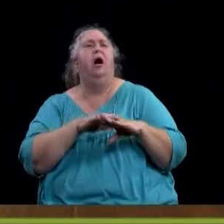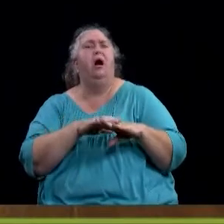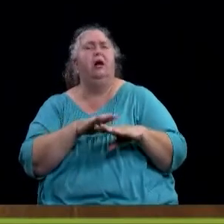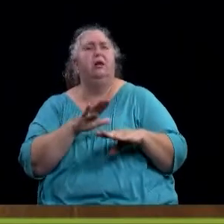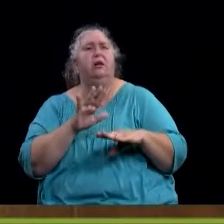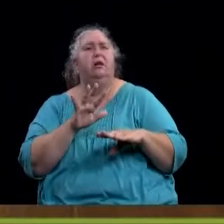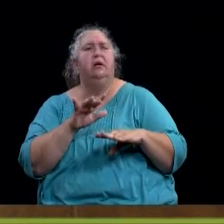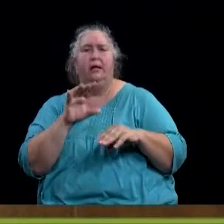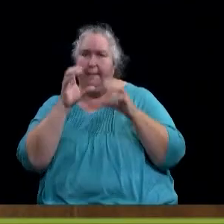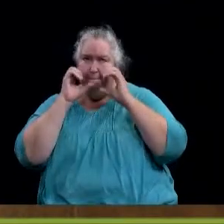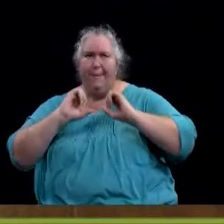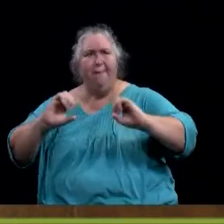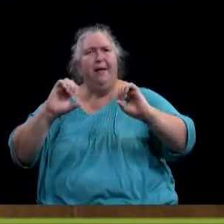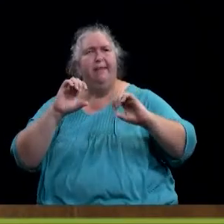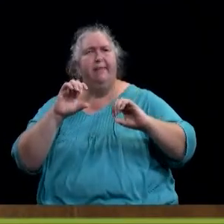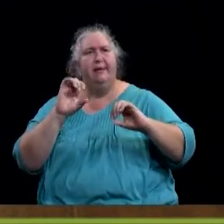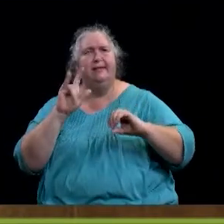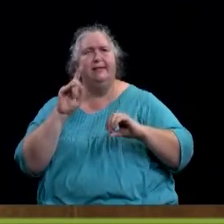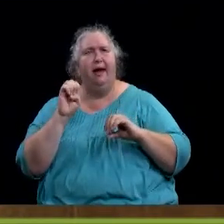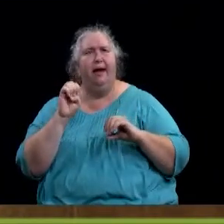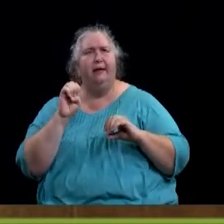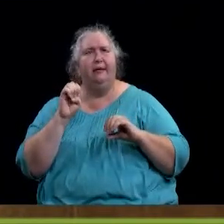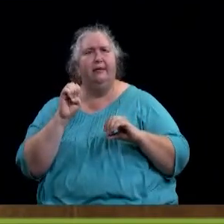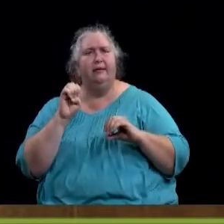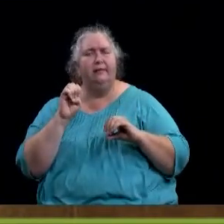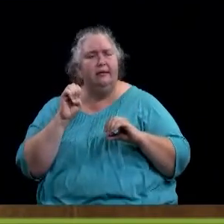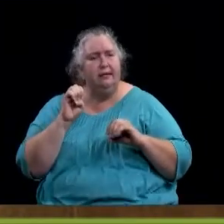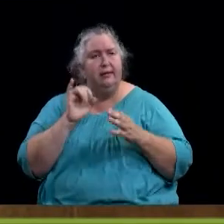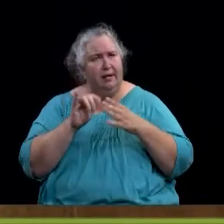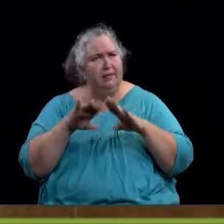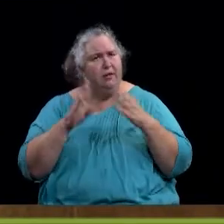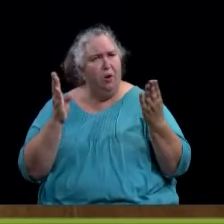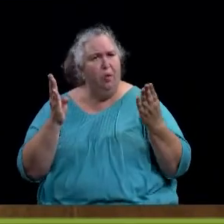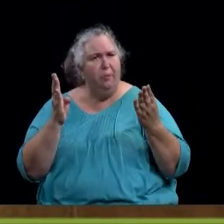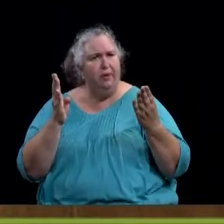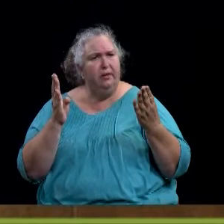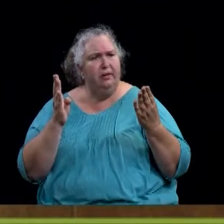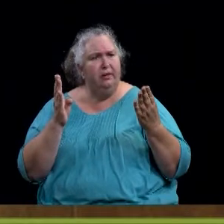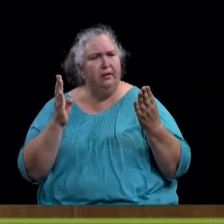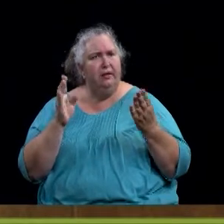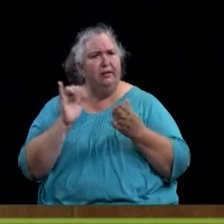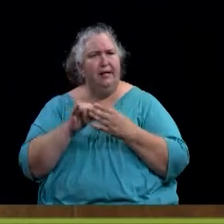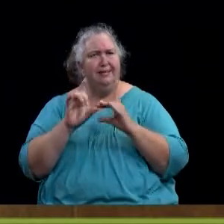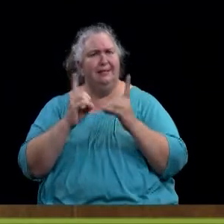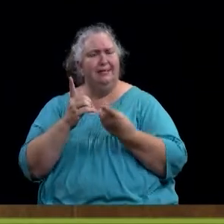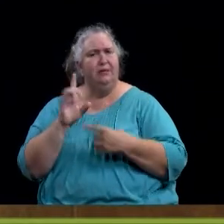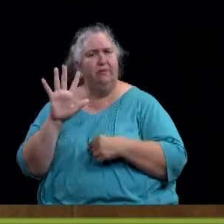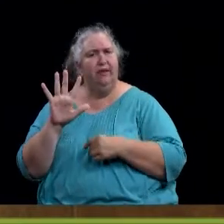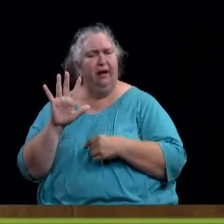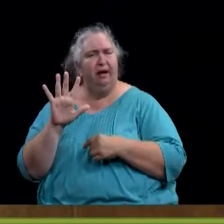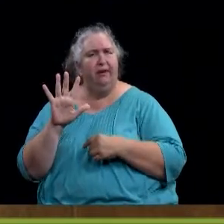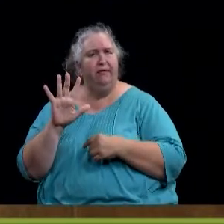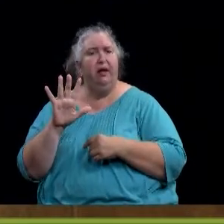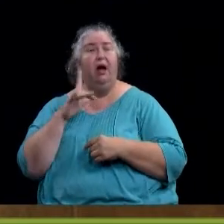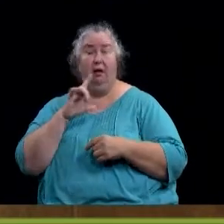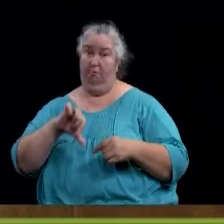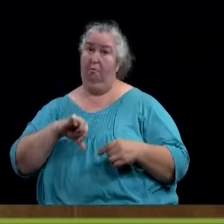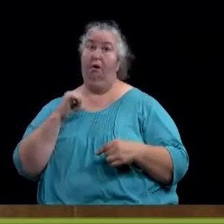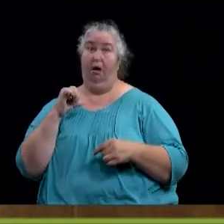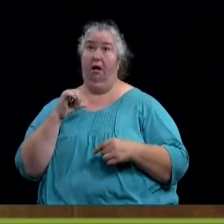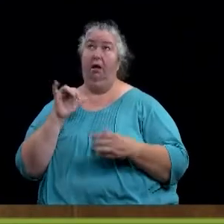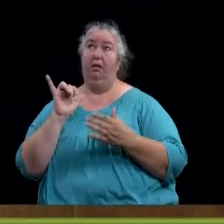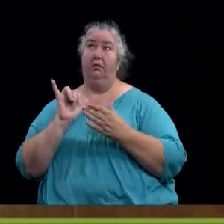Happy that that's opened back up. That's out on D5, District 5. Proud to have that monument in Waco and attracting people to the